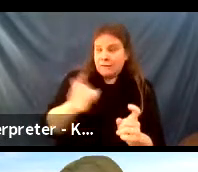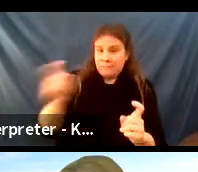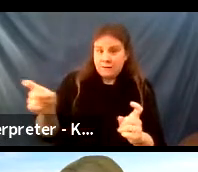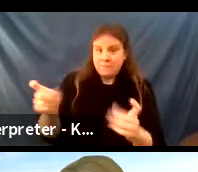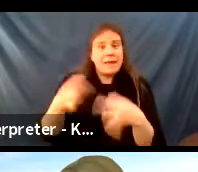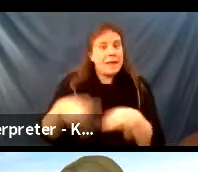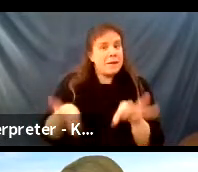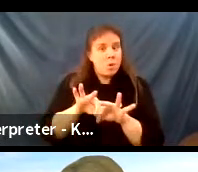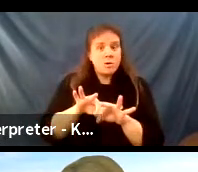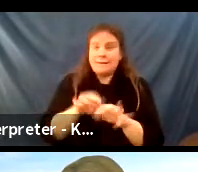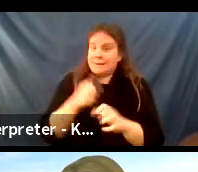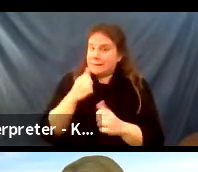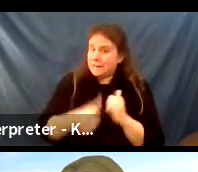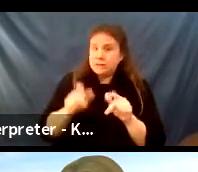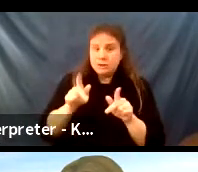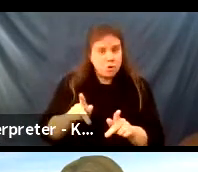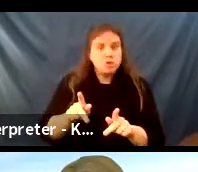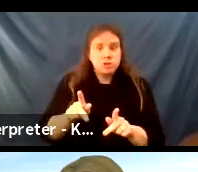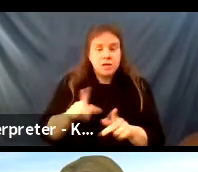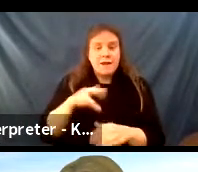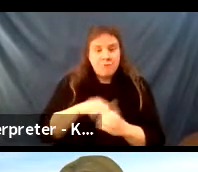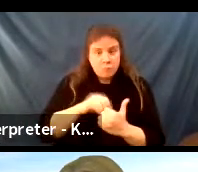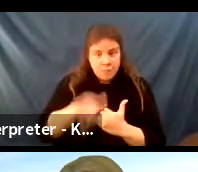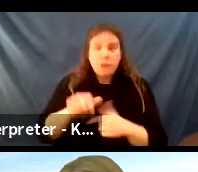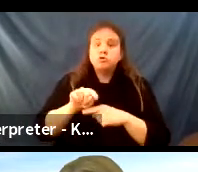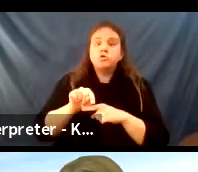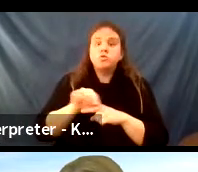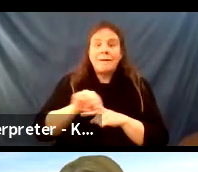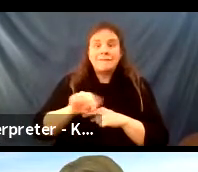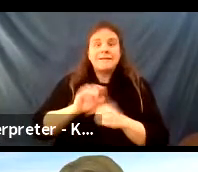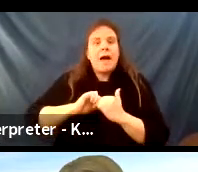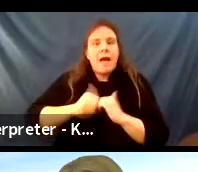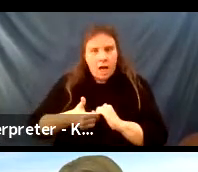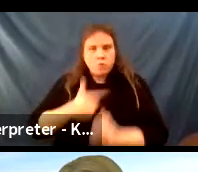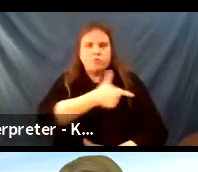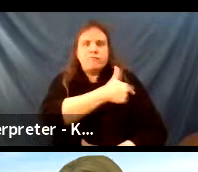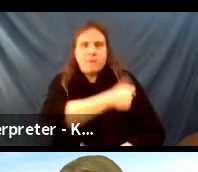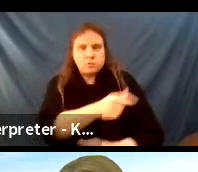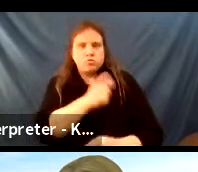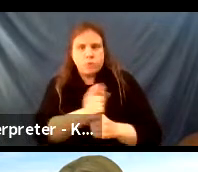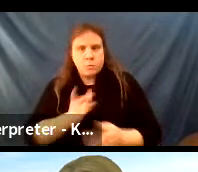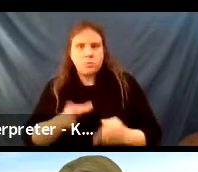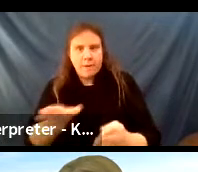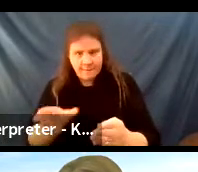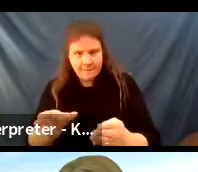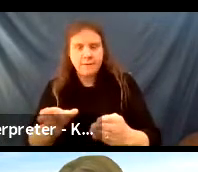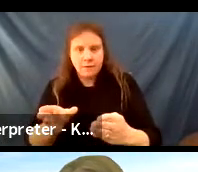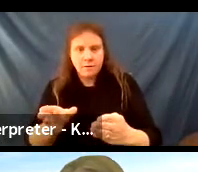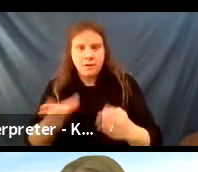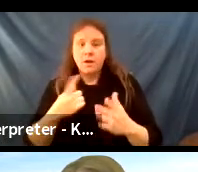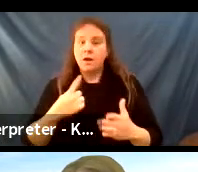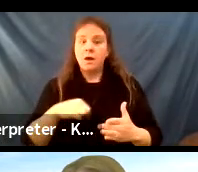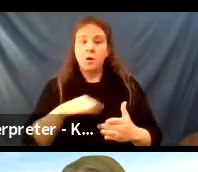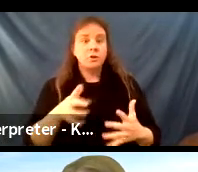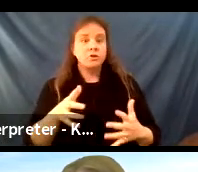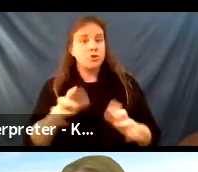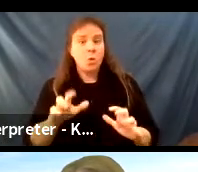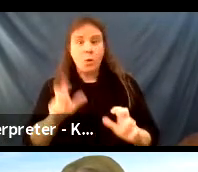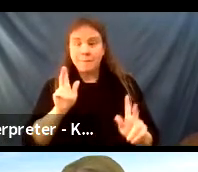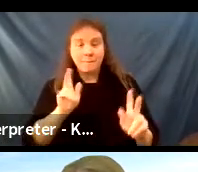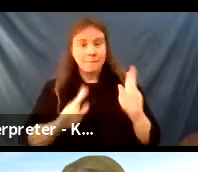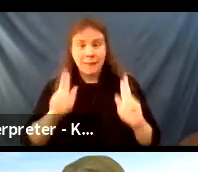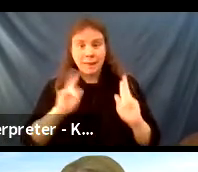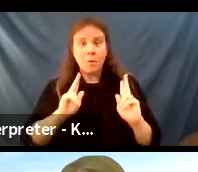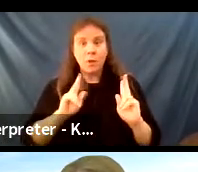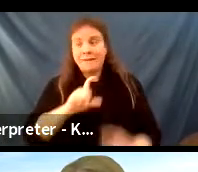administering vaccines. We need to make sure that, you know, we don't have people doing this that, you know, aren't ready for the anaphylactic shock, that aren't ready for